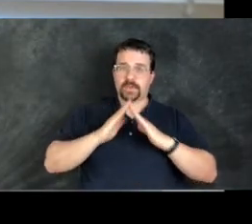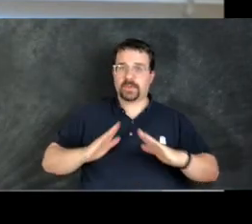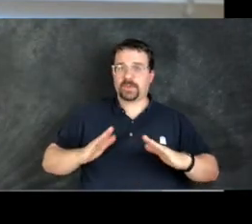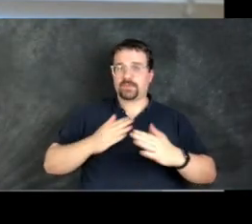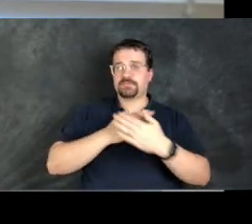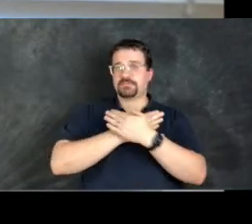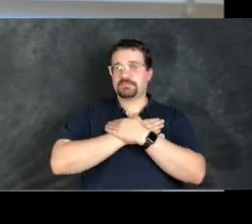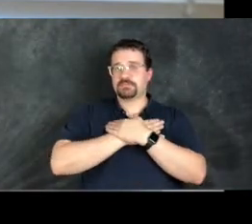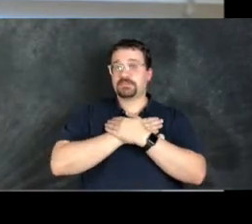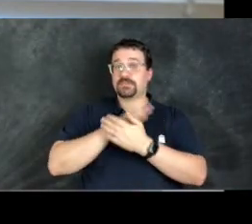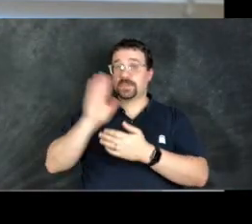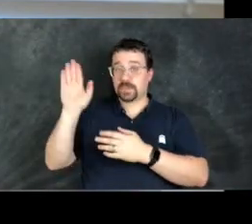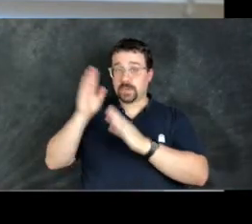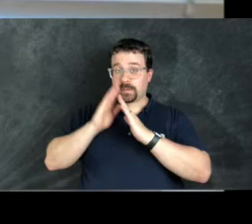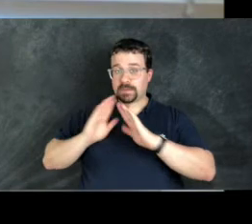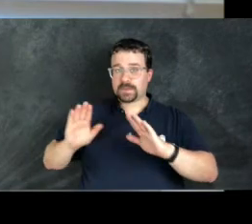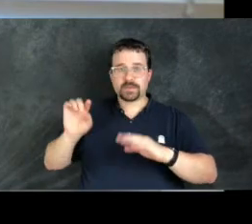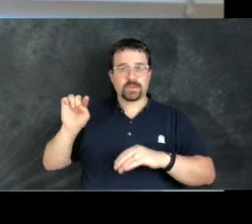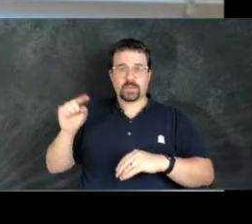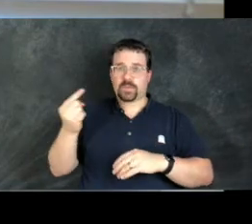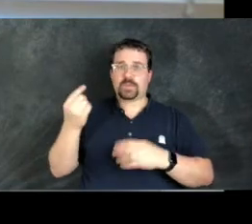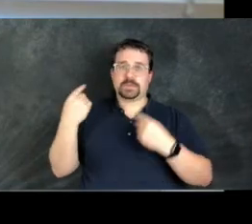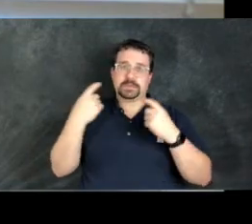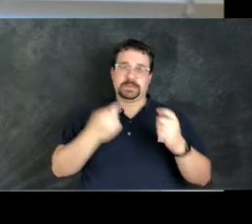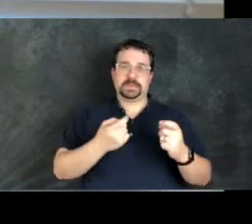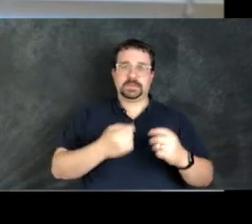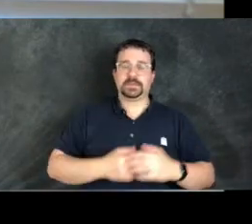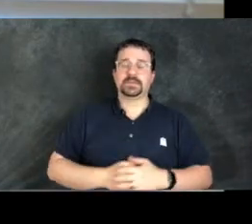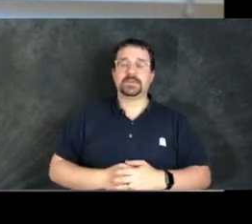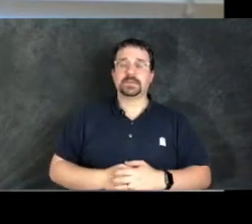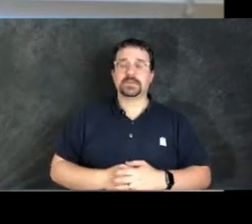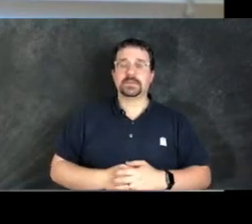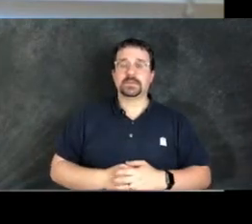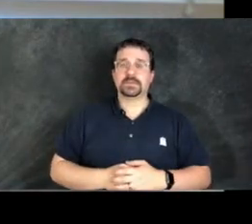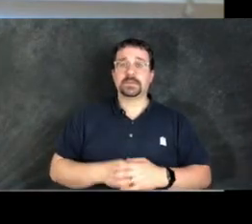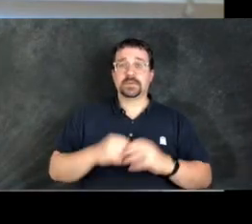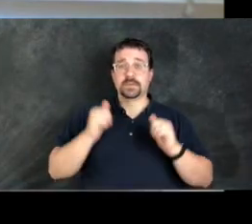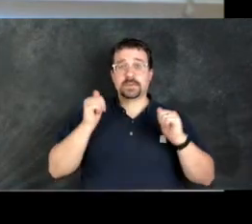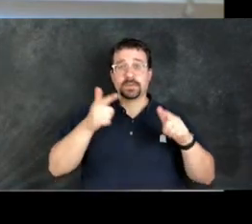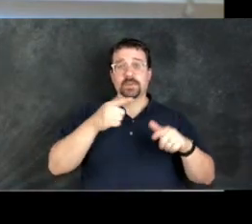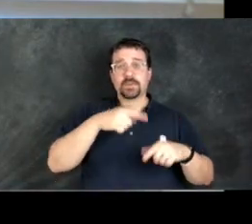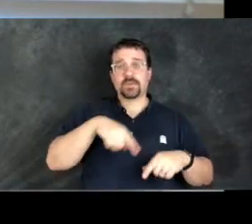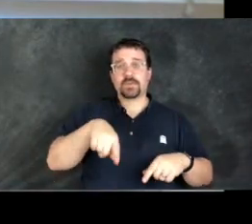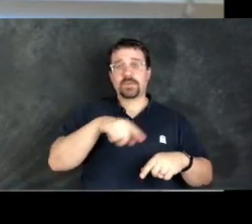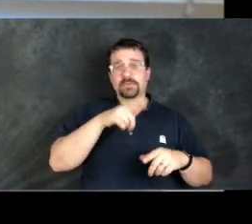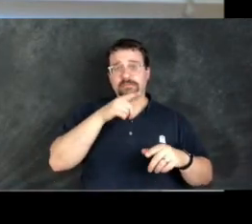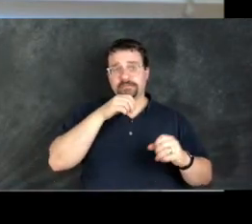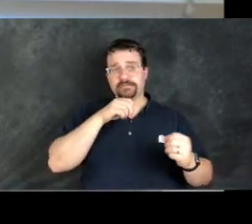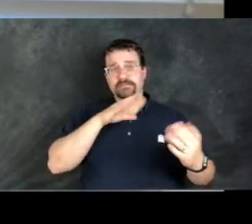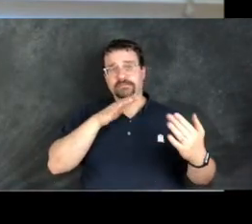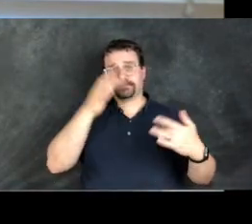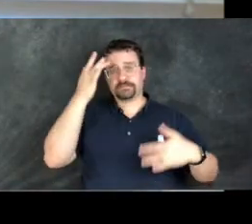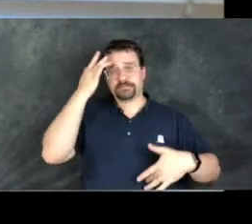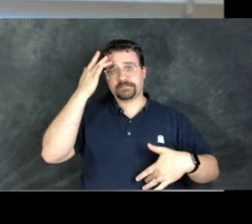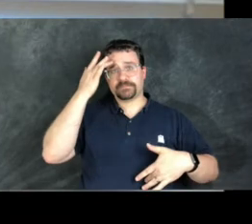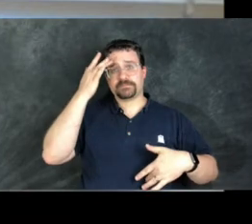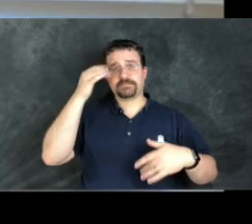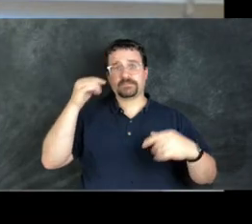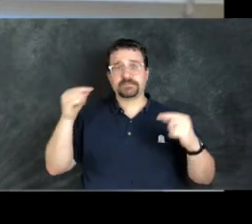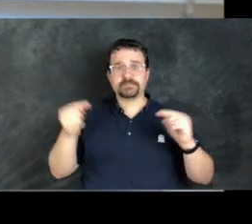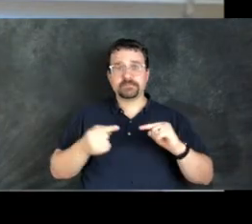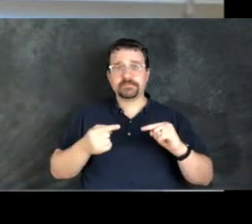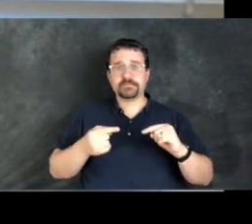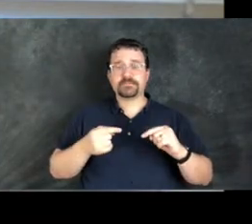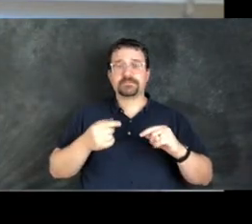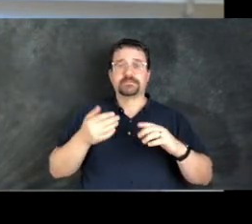calm rest that your peace alone gives. And for all who face illness,